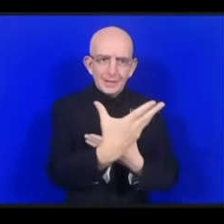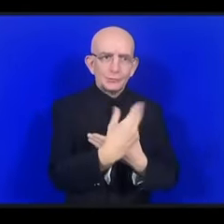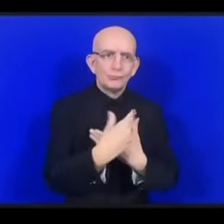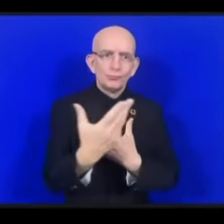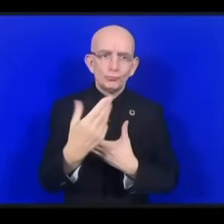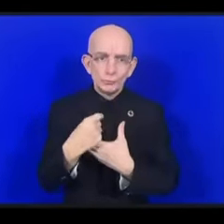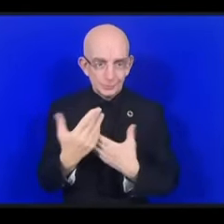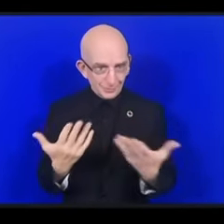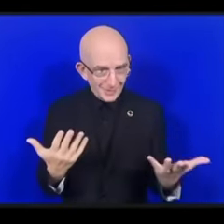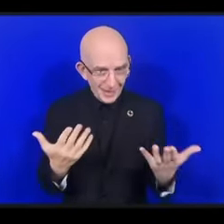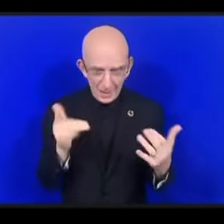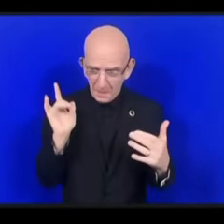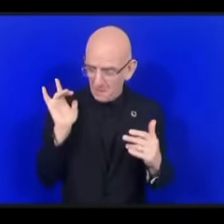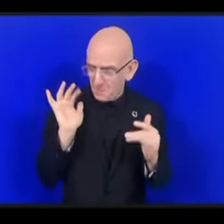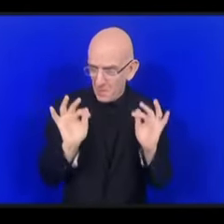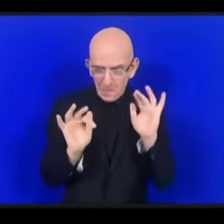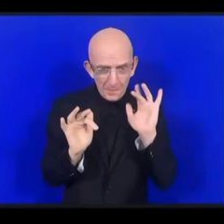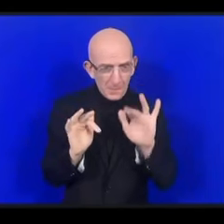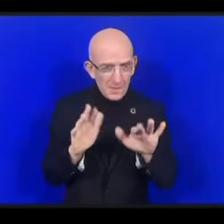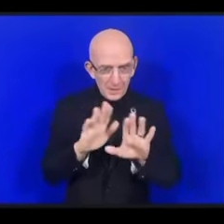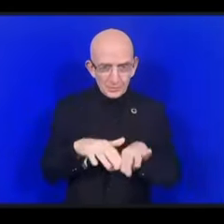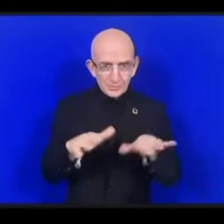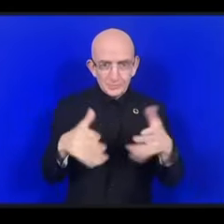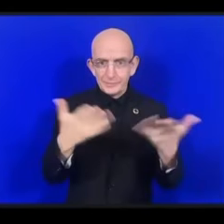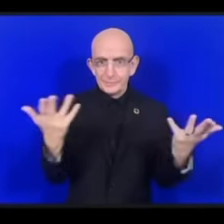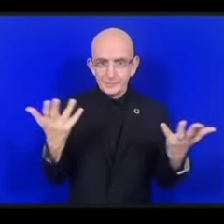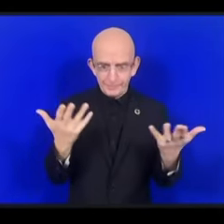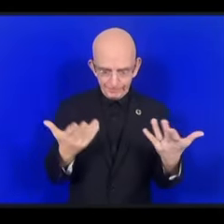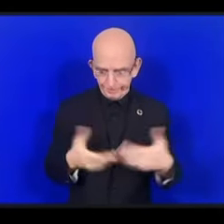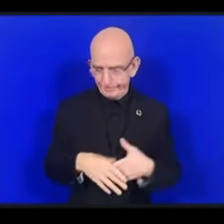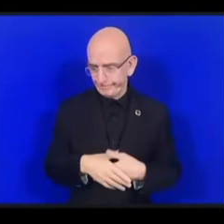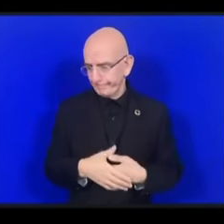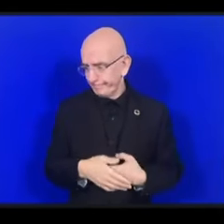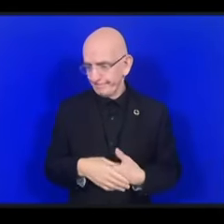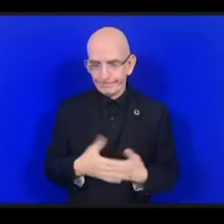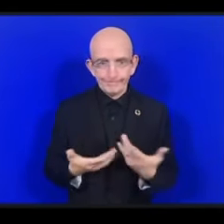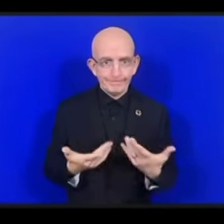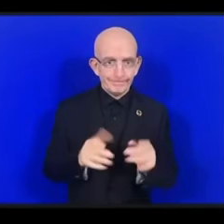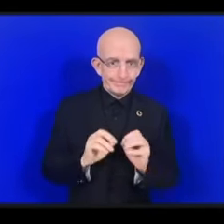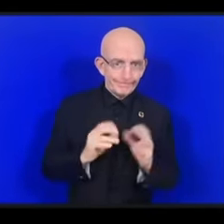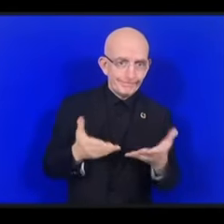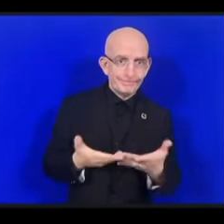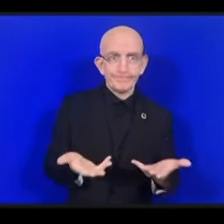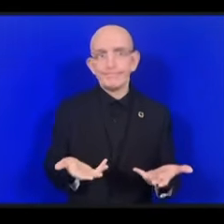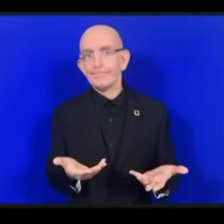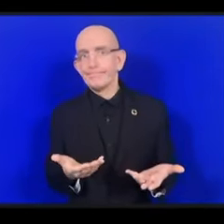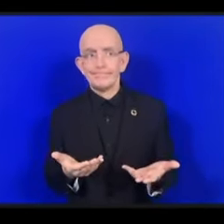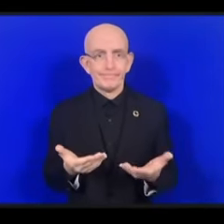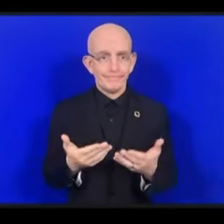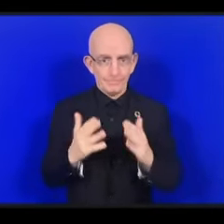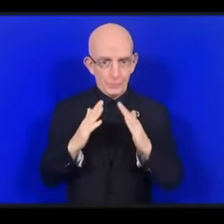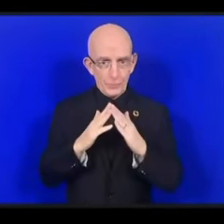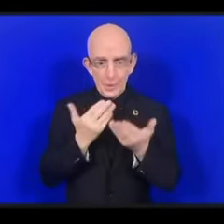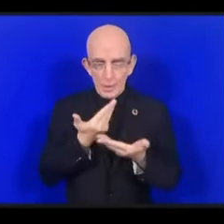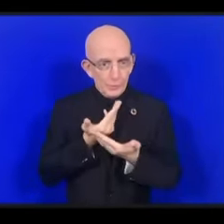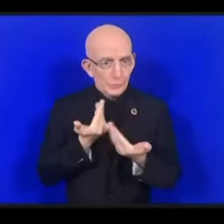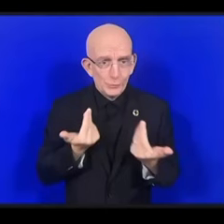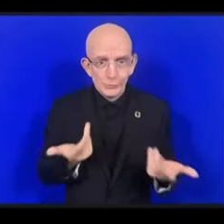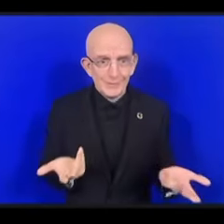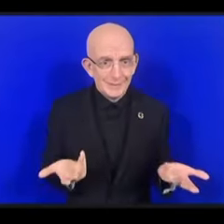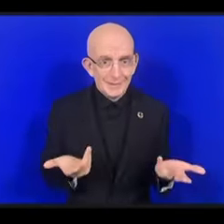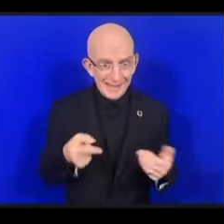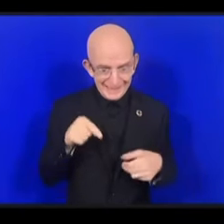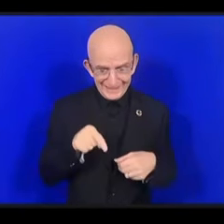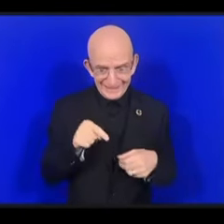access hampers the development of individual kids. It impacts the progress of the